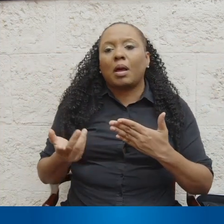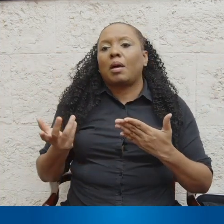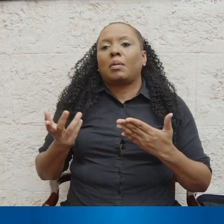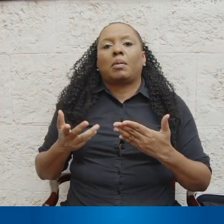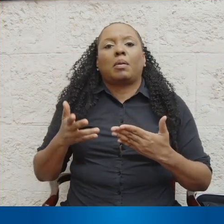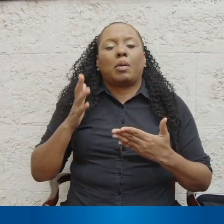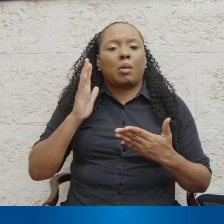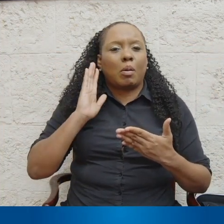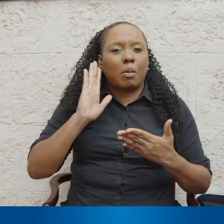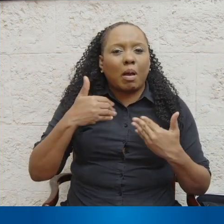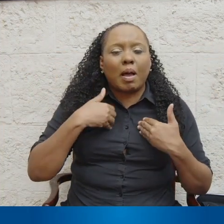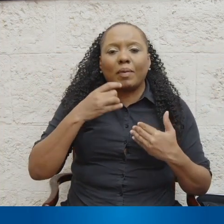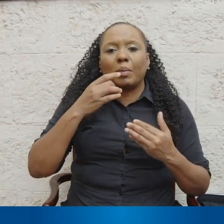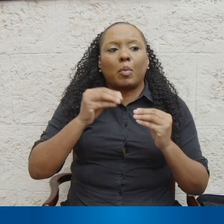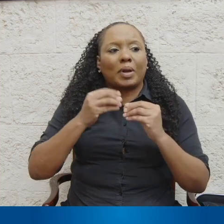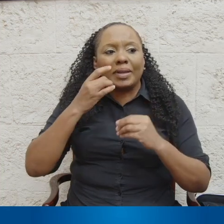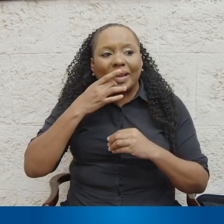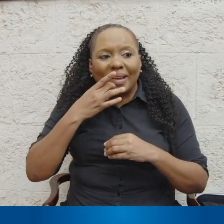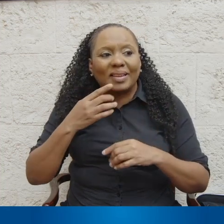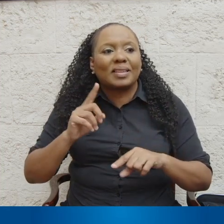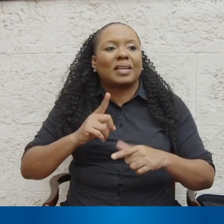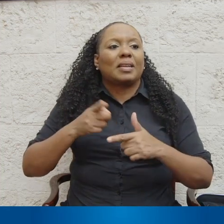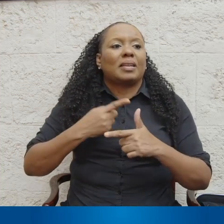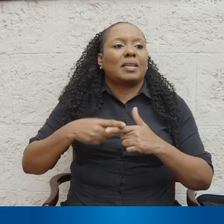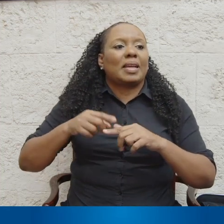secure the particular area.